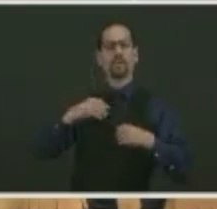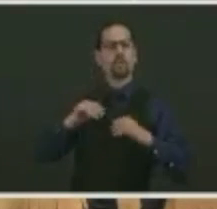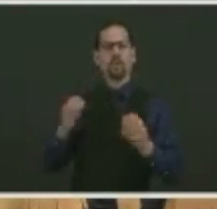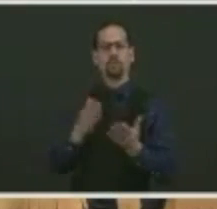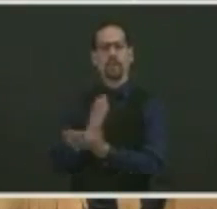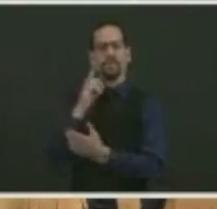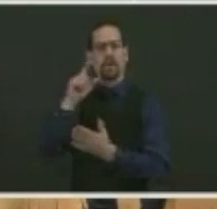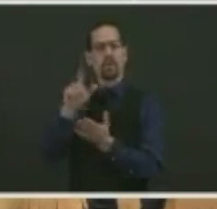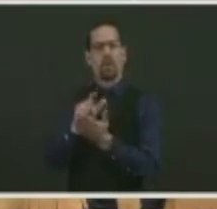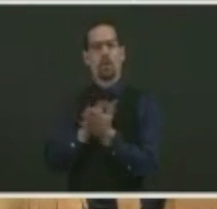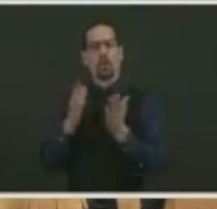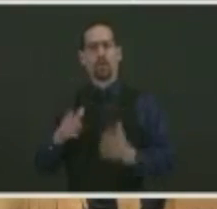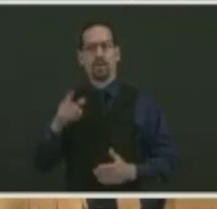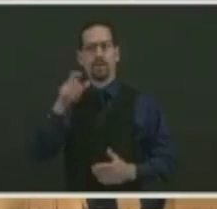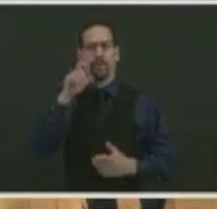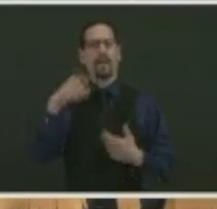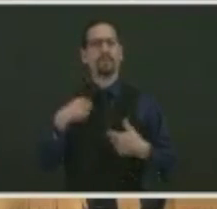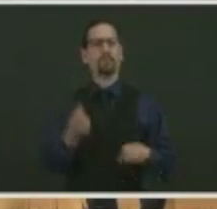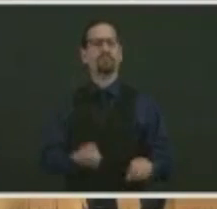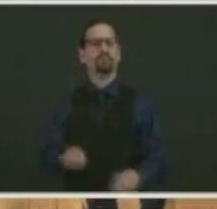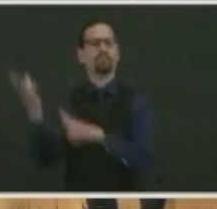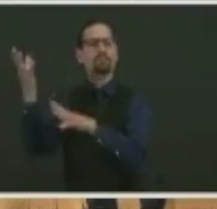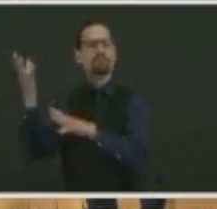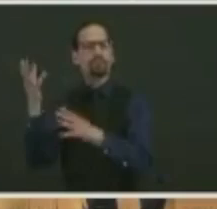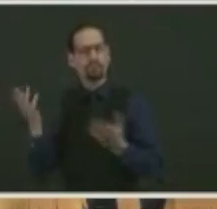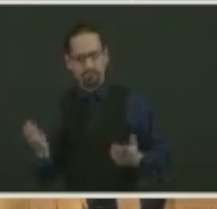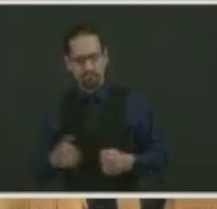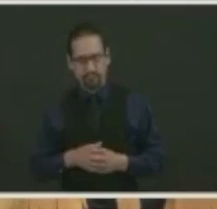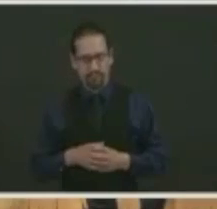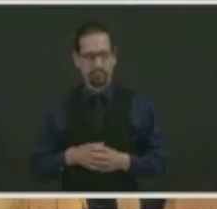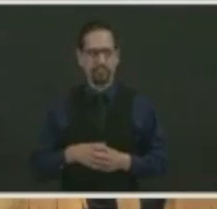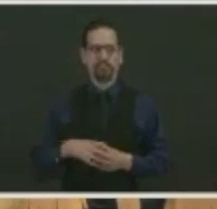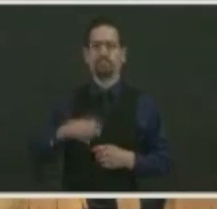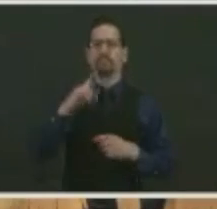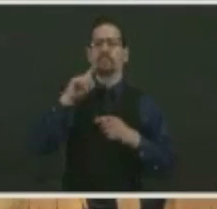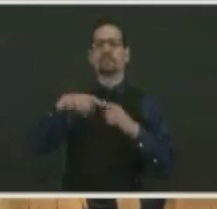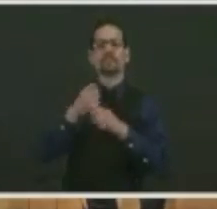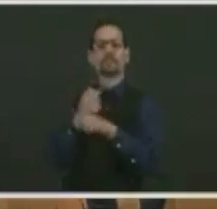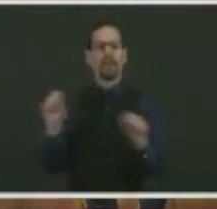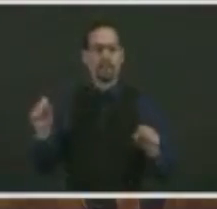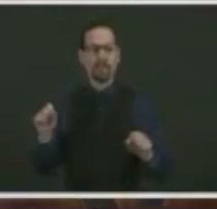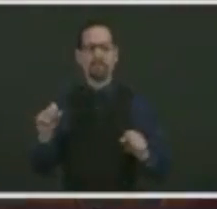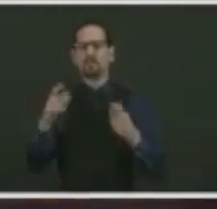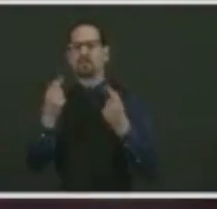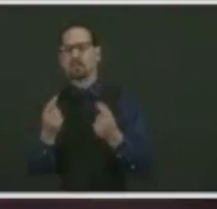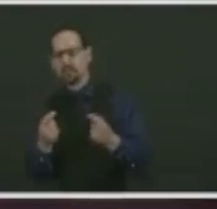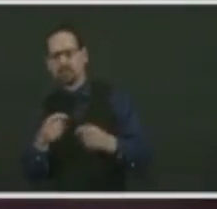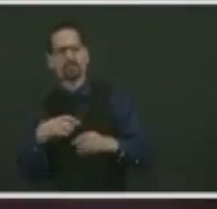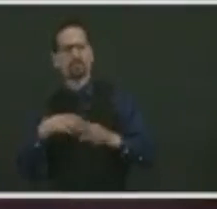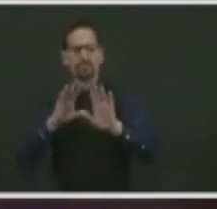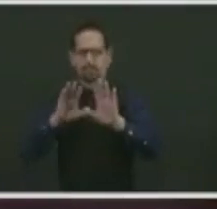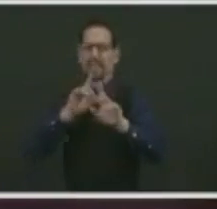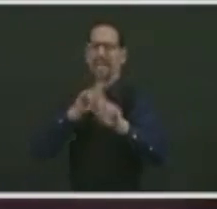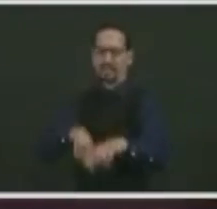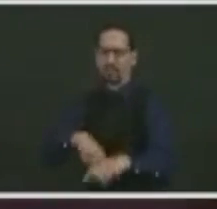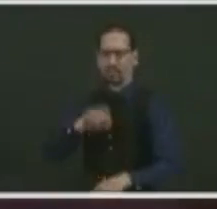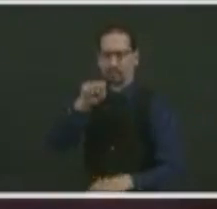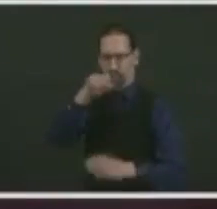we be looking at that? Yes. So to be successful, it would have to have a few components. It would have to have lawyer for